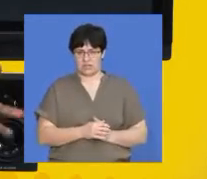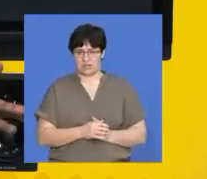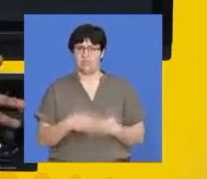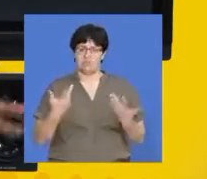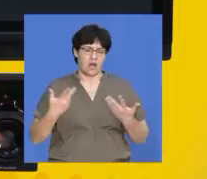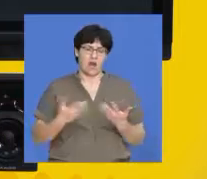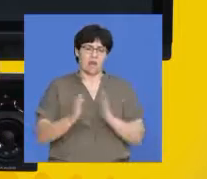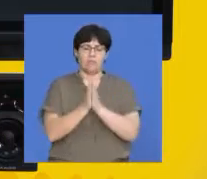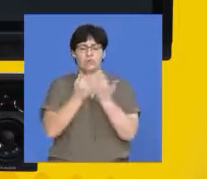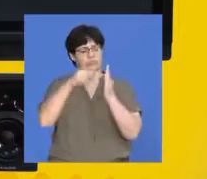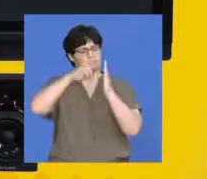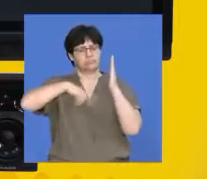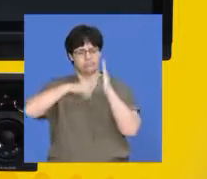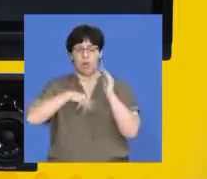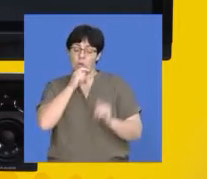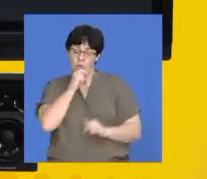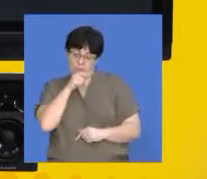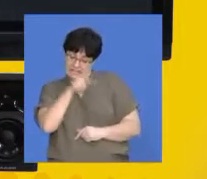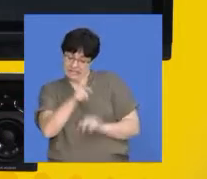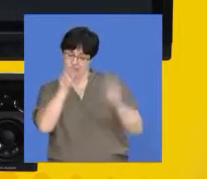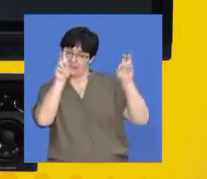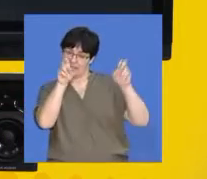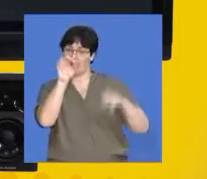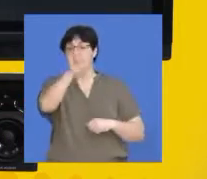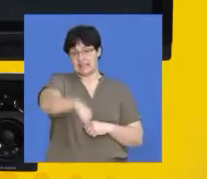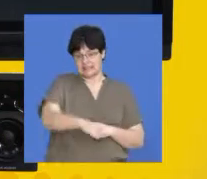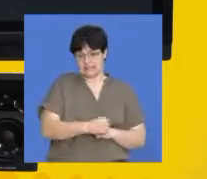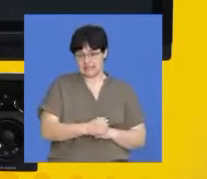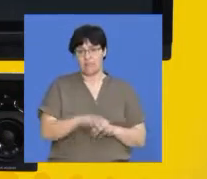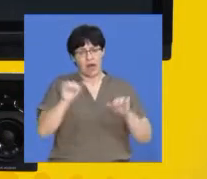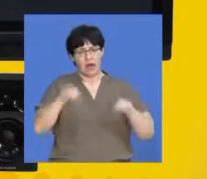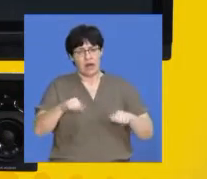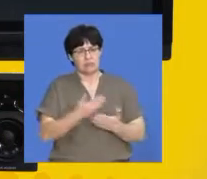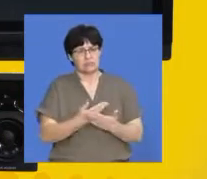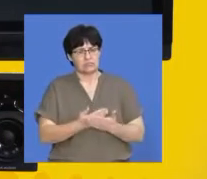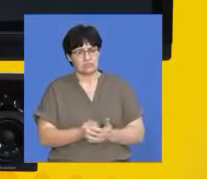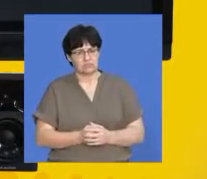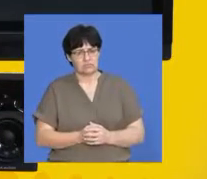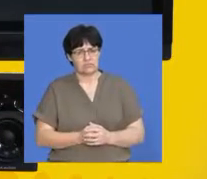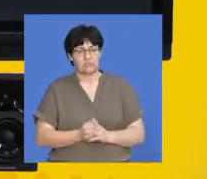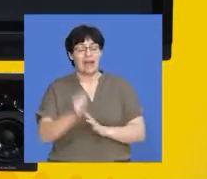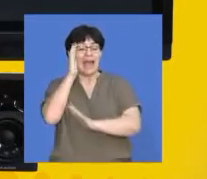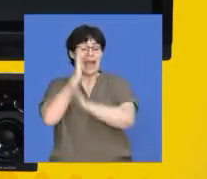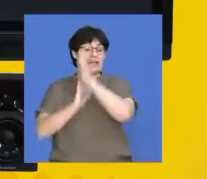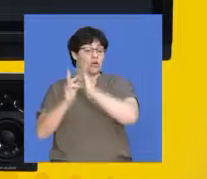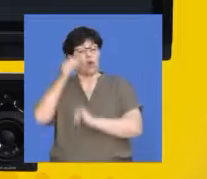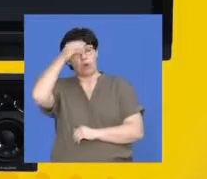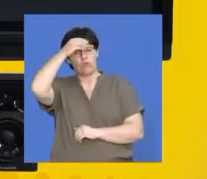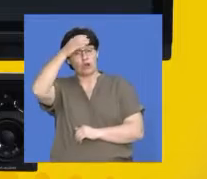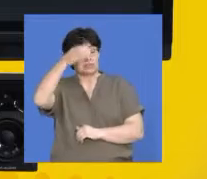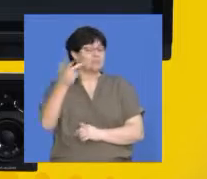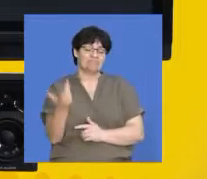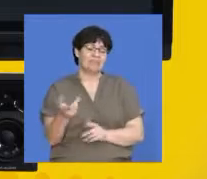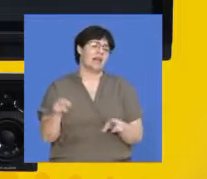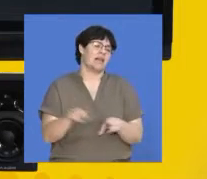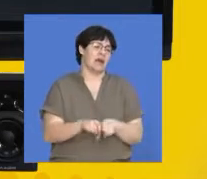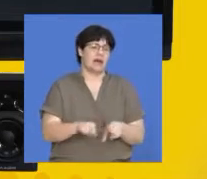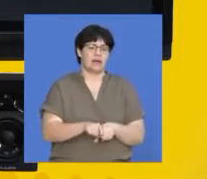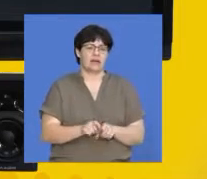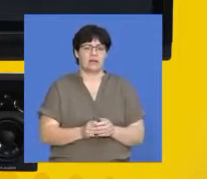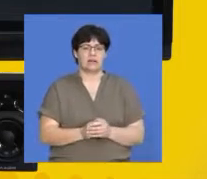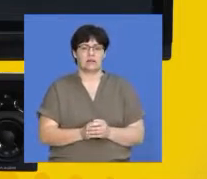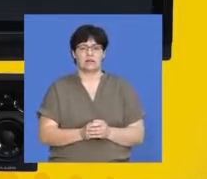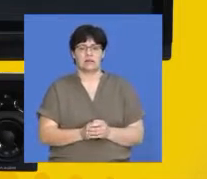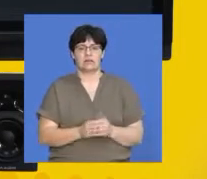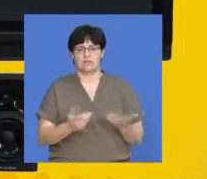a textbook, you can use that definition. That is also allowed. So historical concepts refer to things like